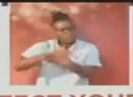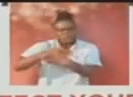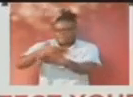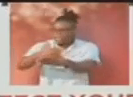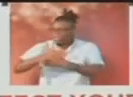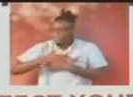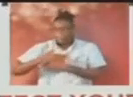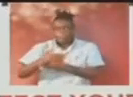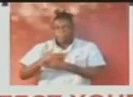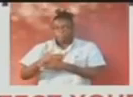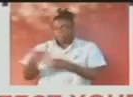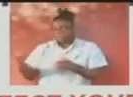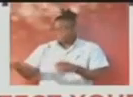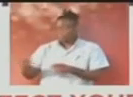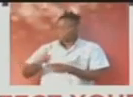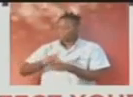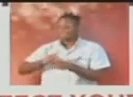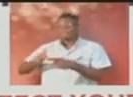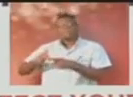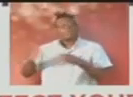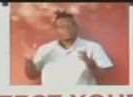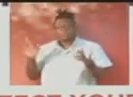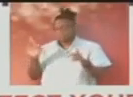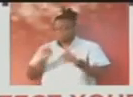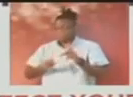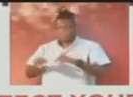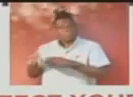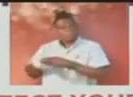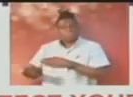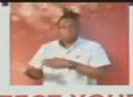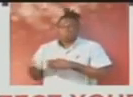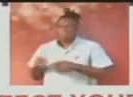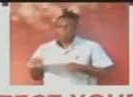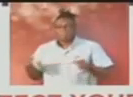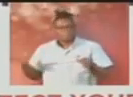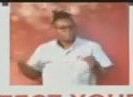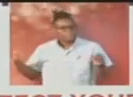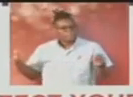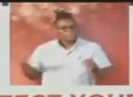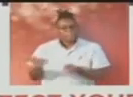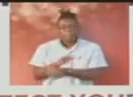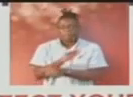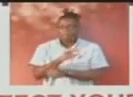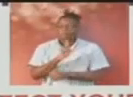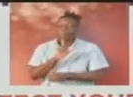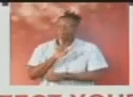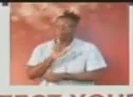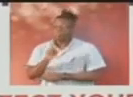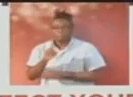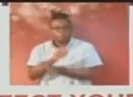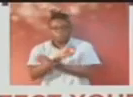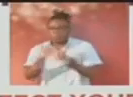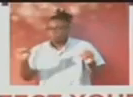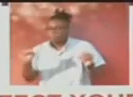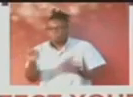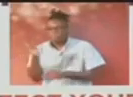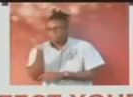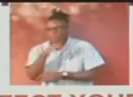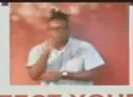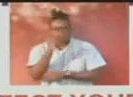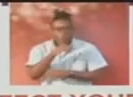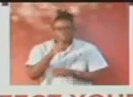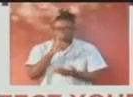the highest integrity. And it represents the full and transparent picture of all the data and all the information that we have in the healthcare